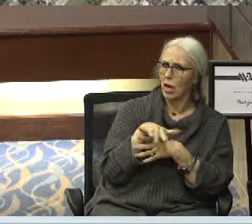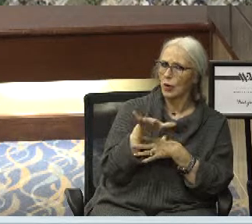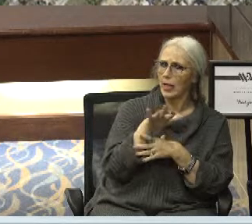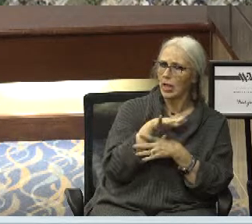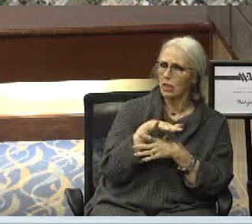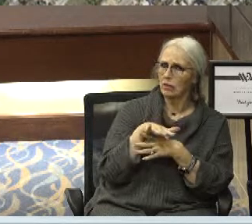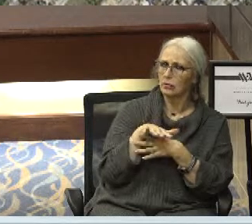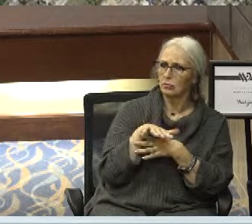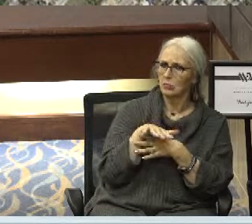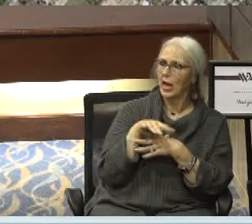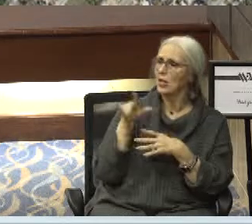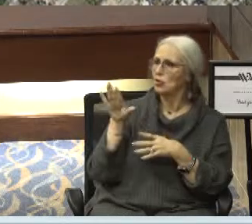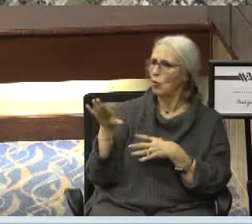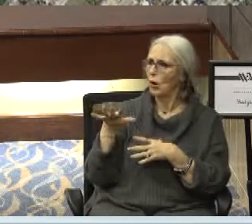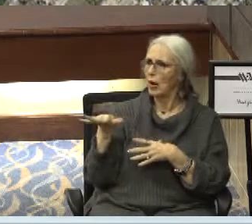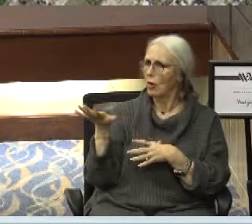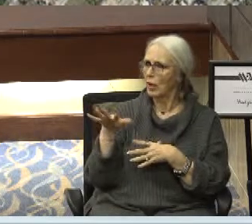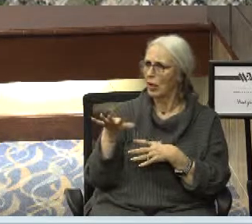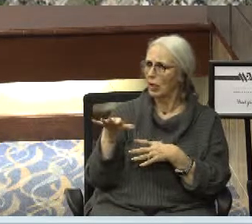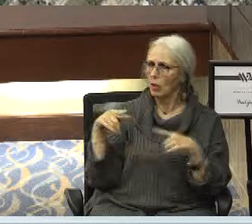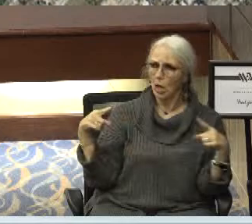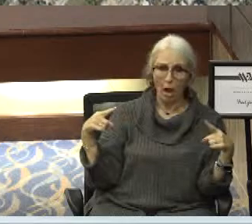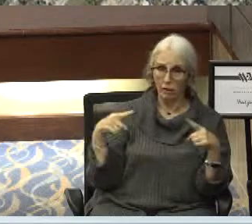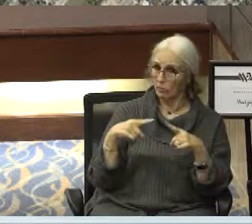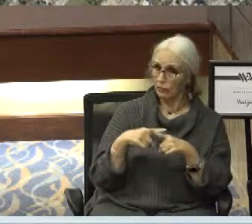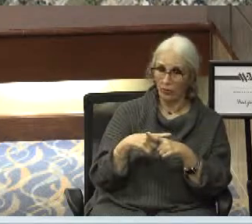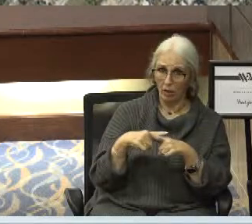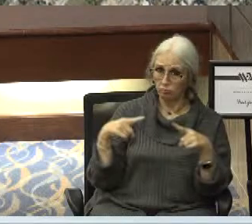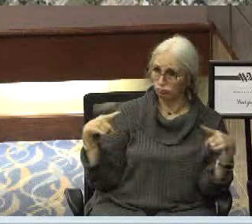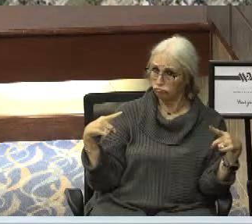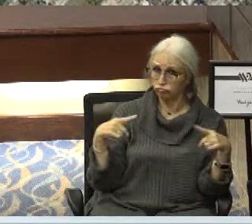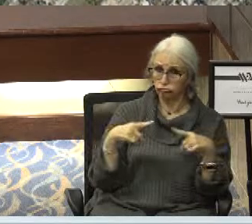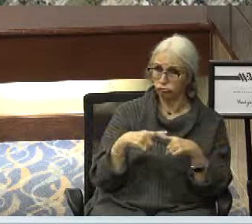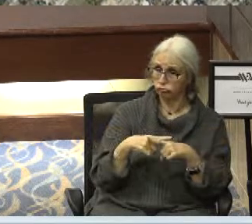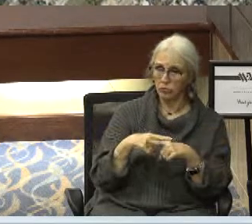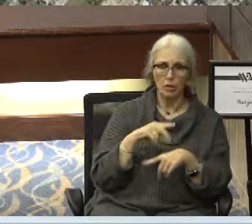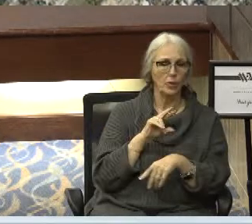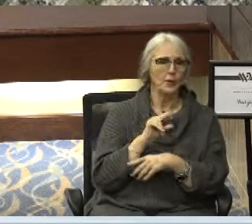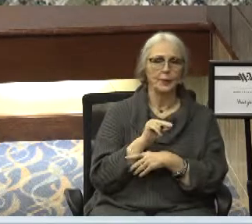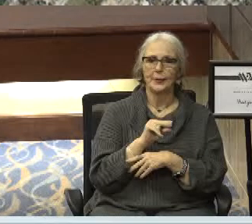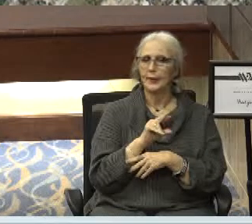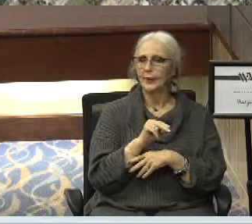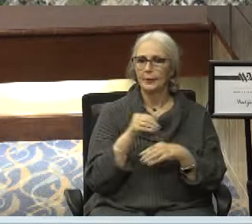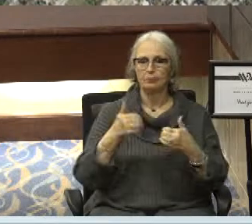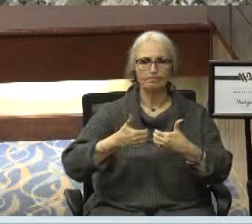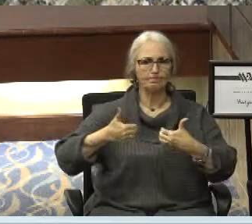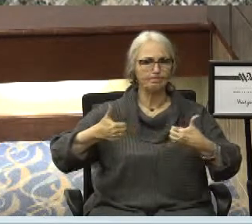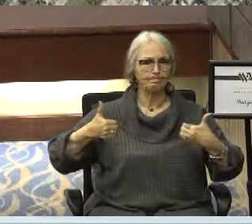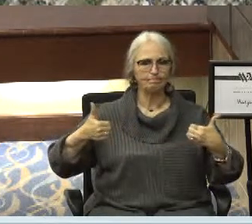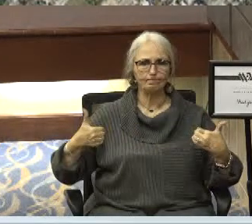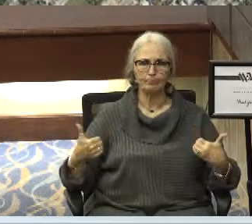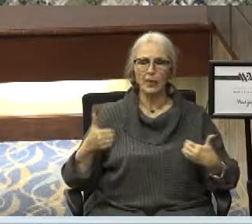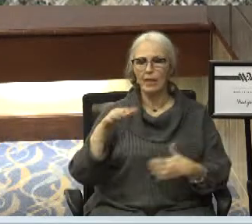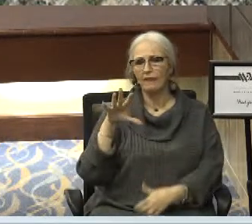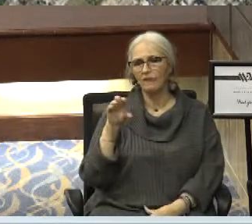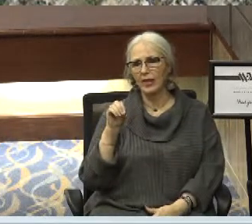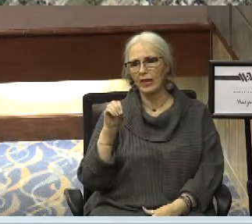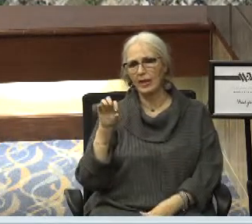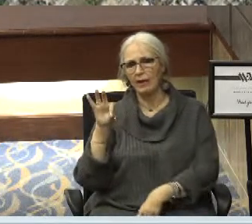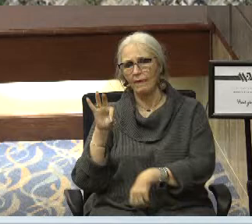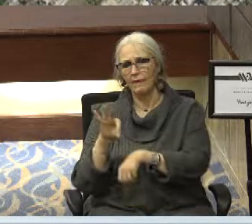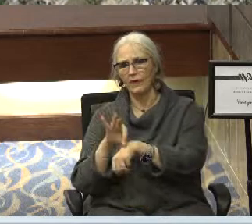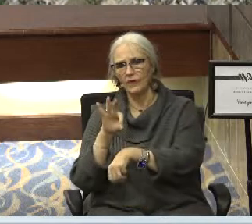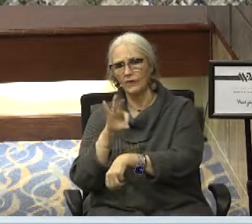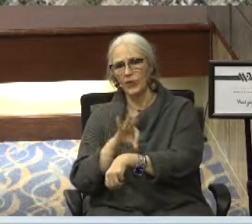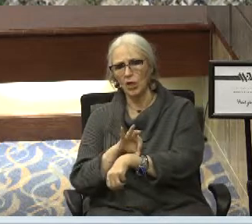well. So it wouldn't conflict with each other. No, ma'am, and then leaving that 50-foot right-of-way allows